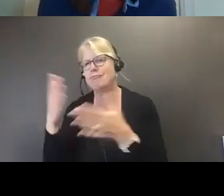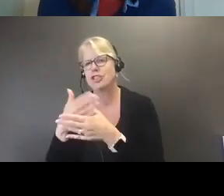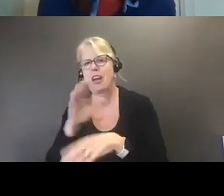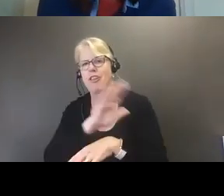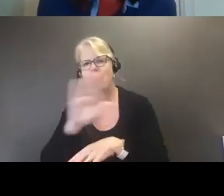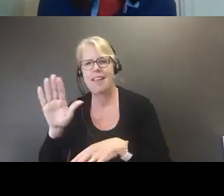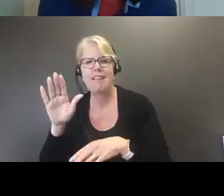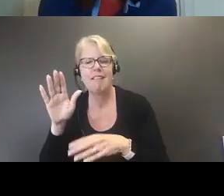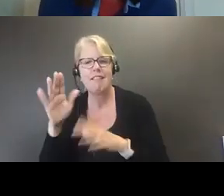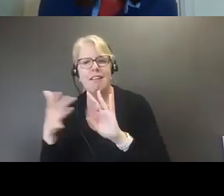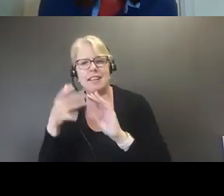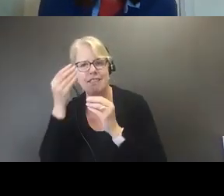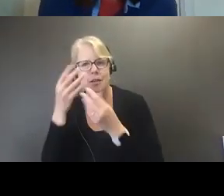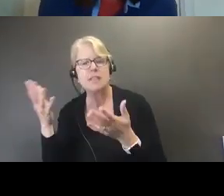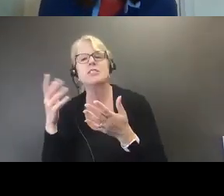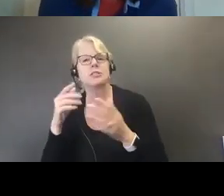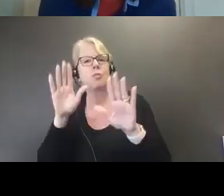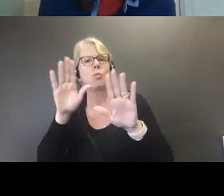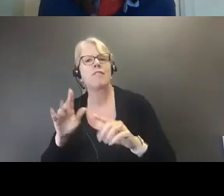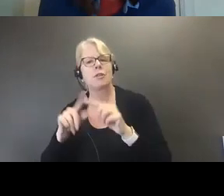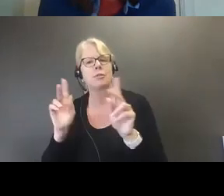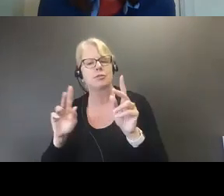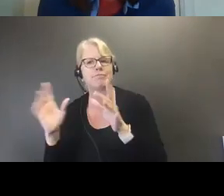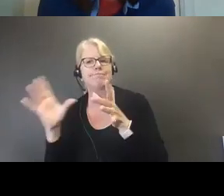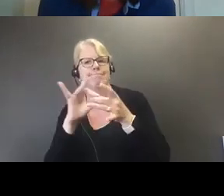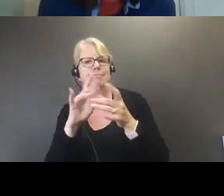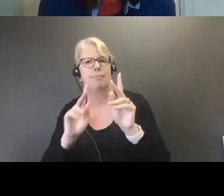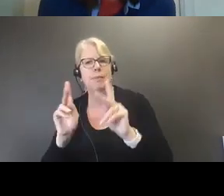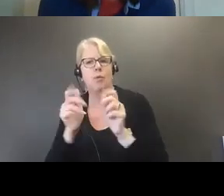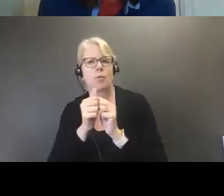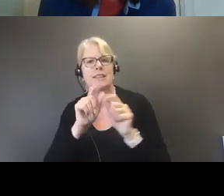So it's a great way to link people with services as well.